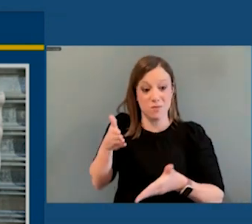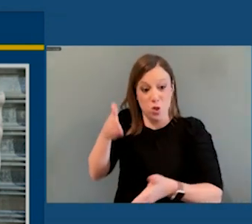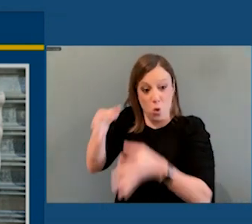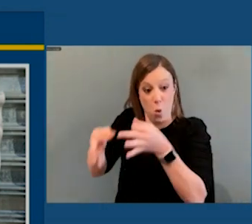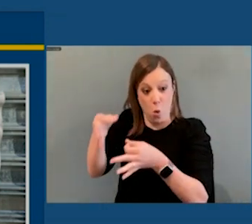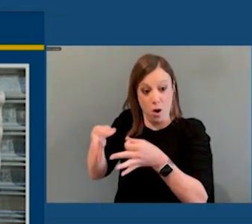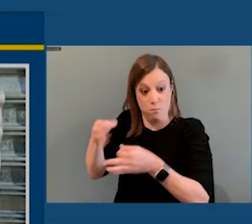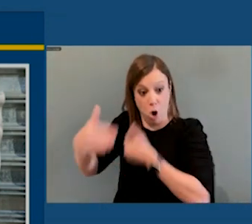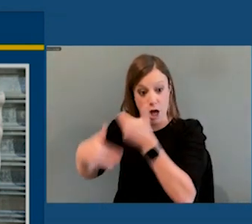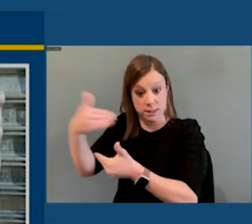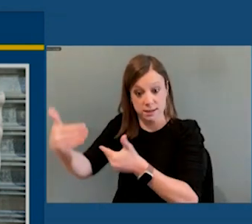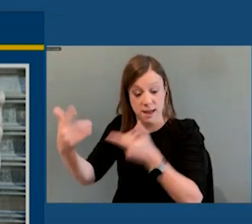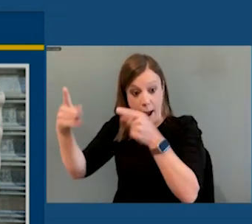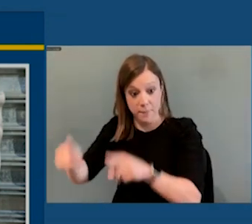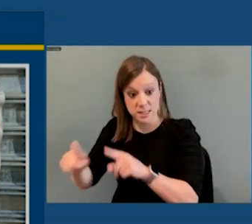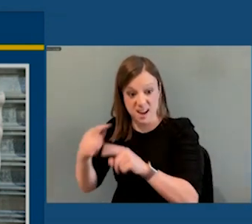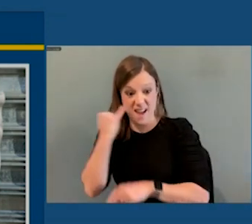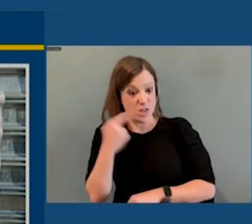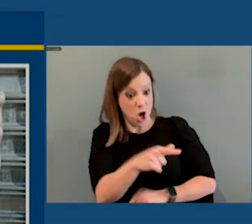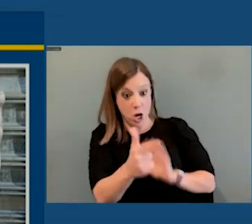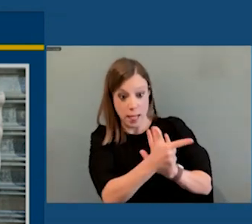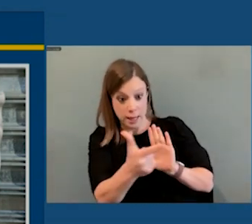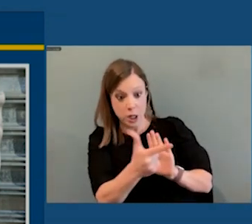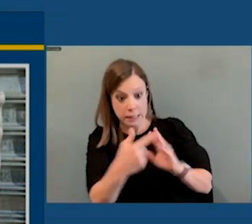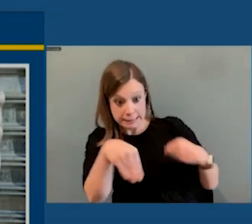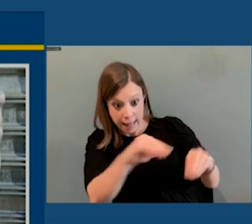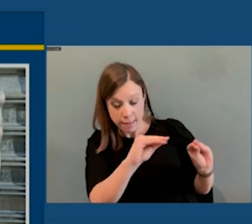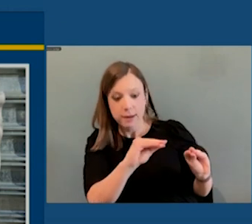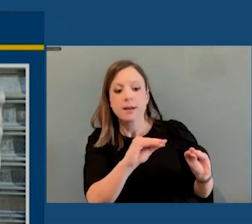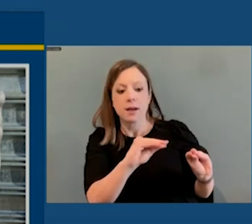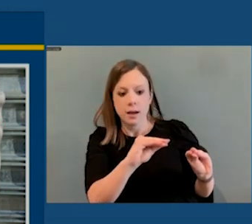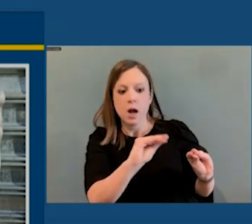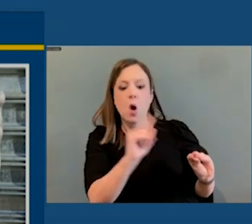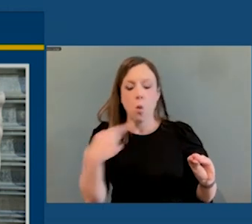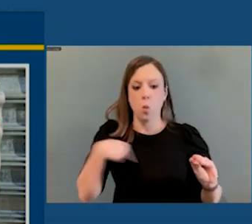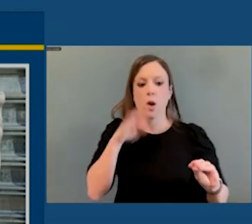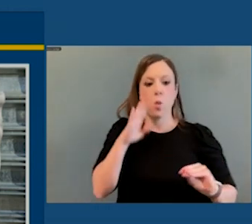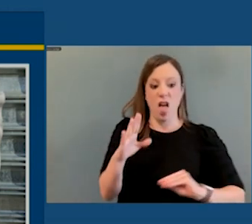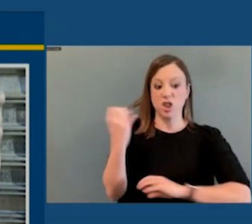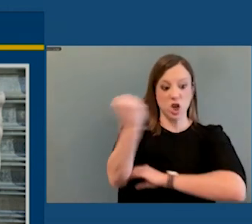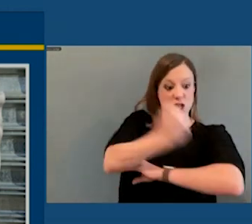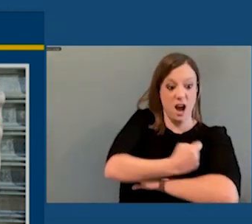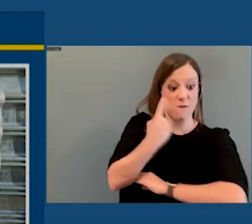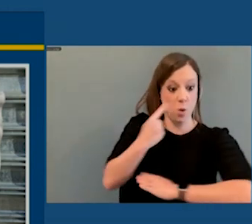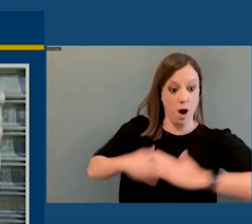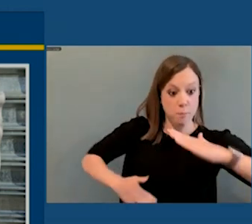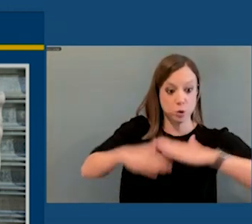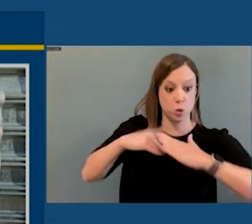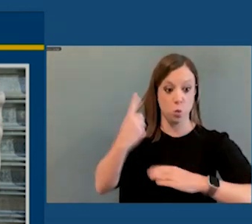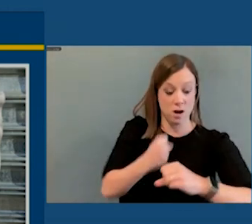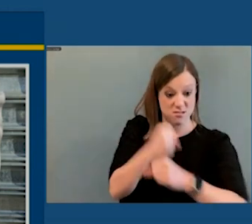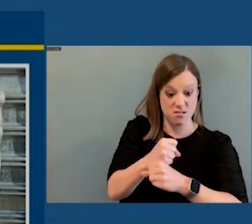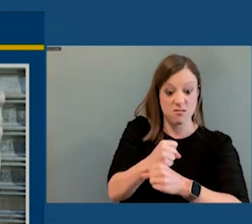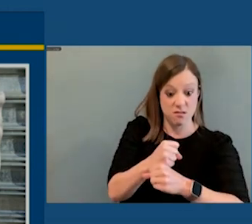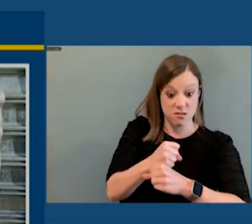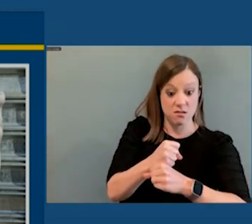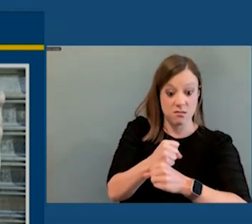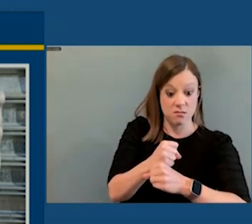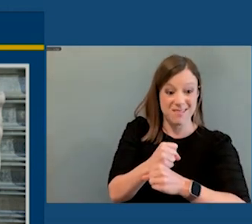clear, before we feel the results, this is going to take some time. They won't disappear